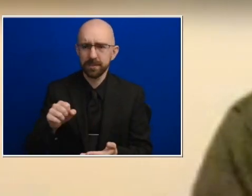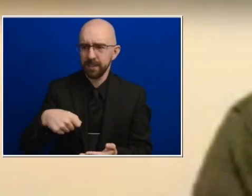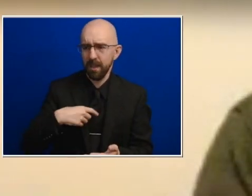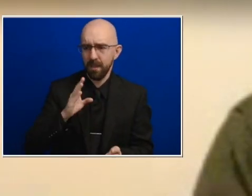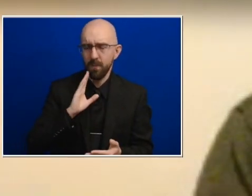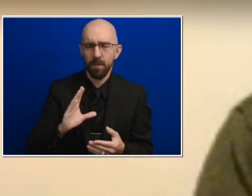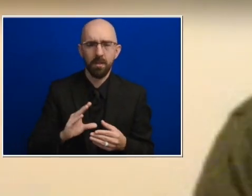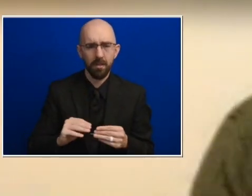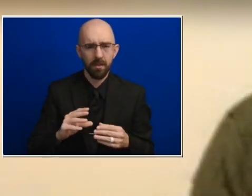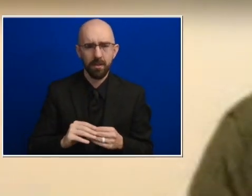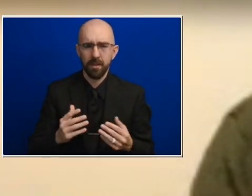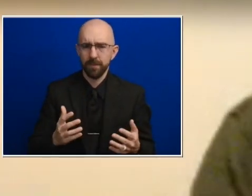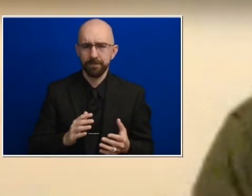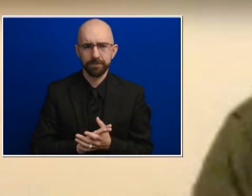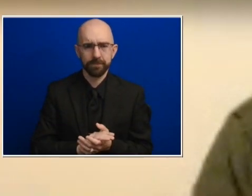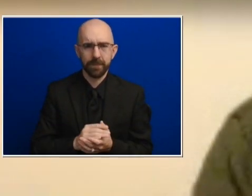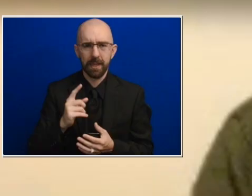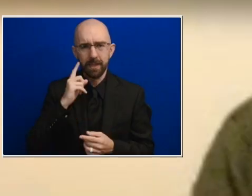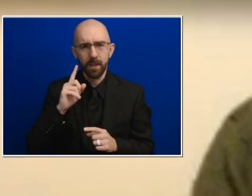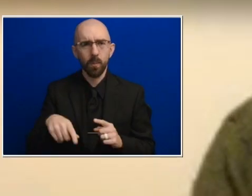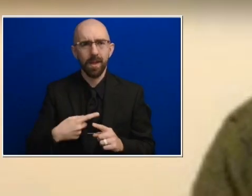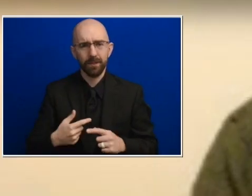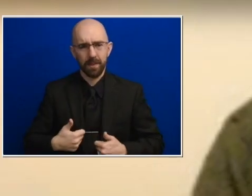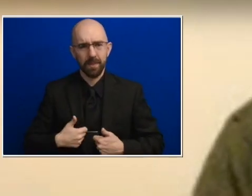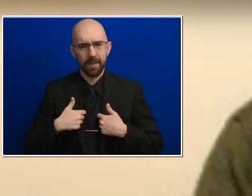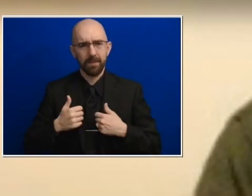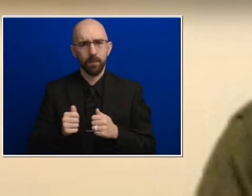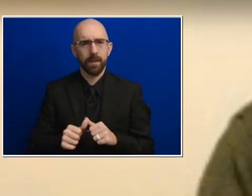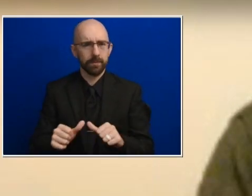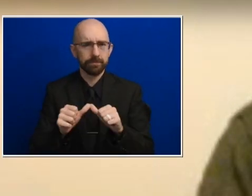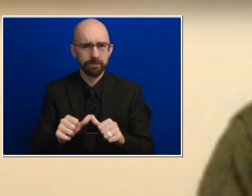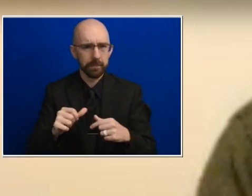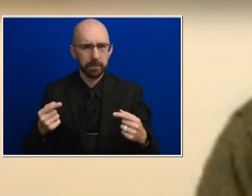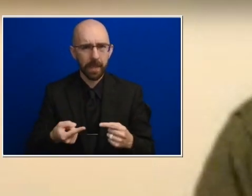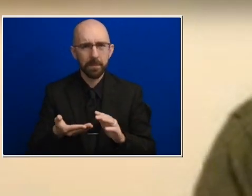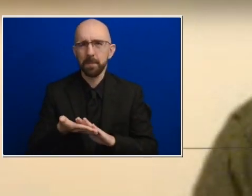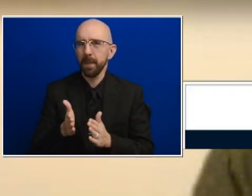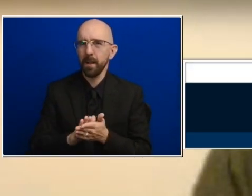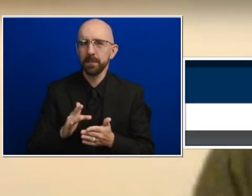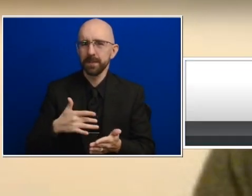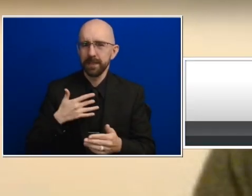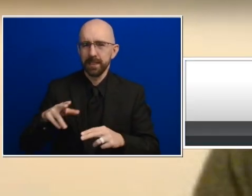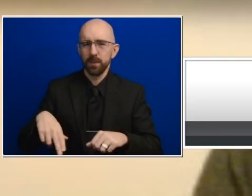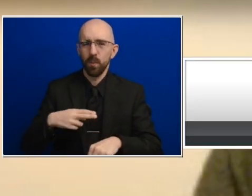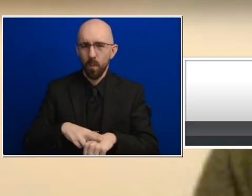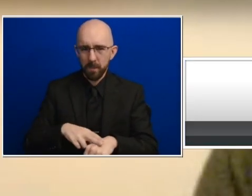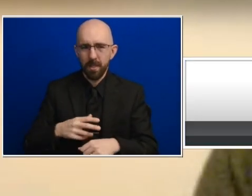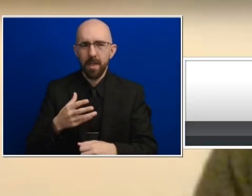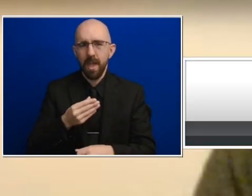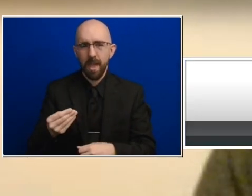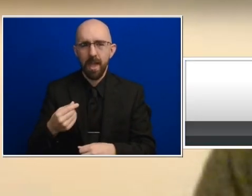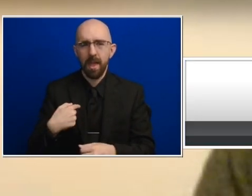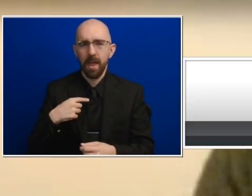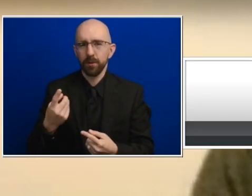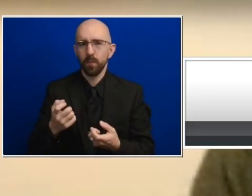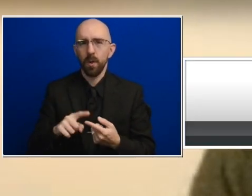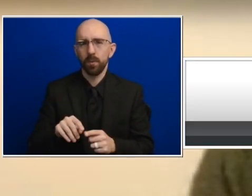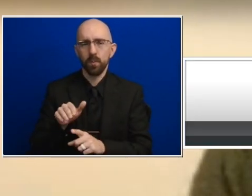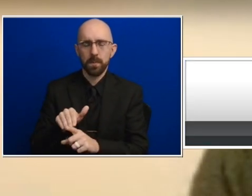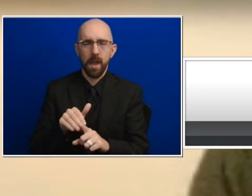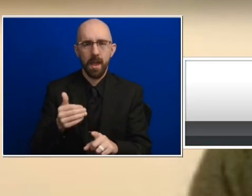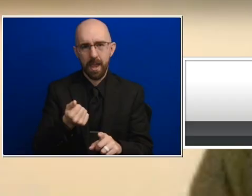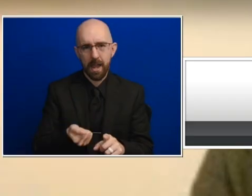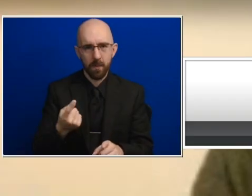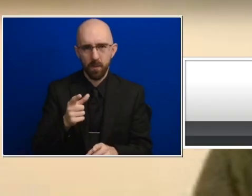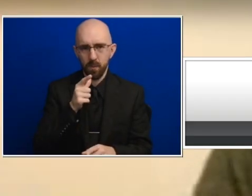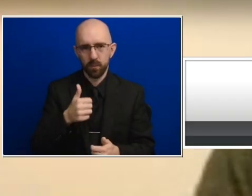say, I think when you live with chronic pain, it becomes so normal. And I just want to remind anyone who's